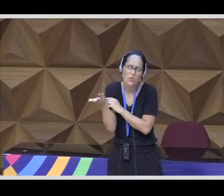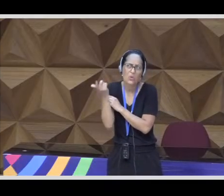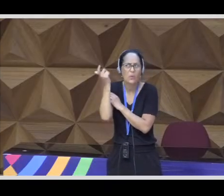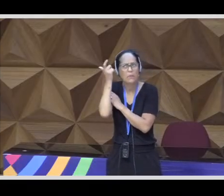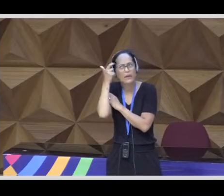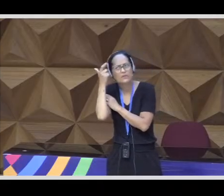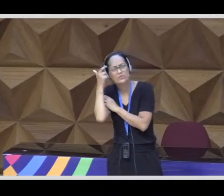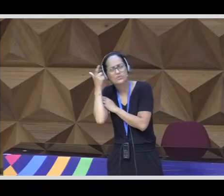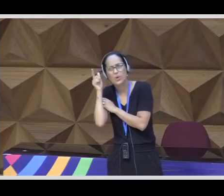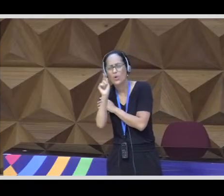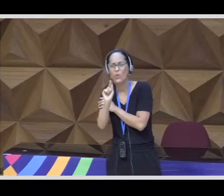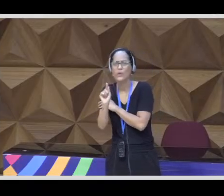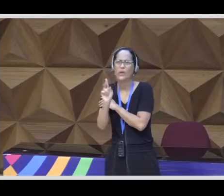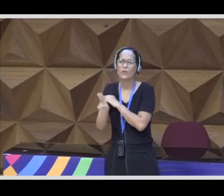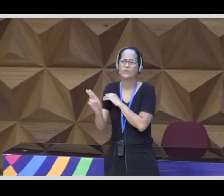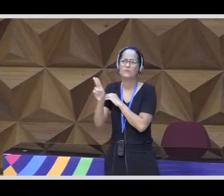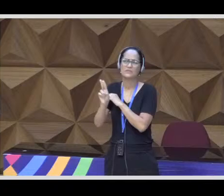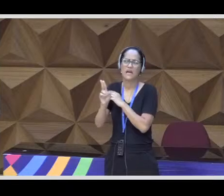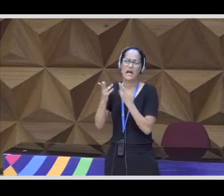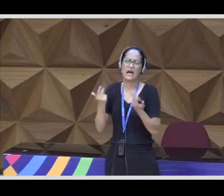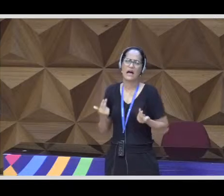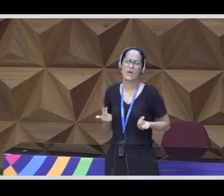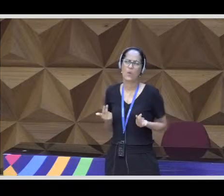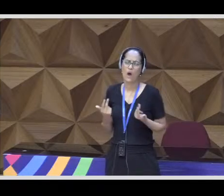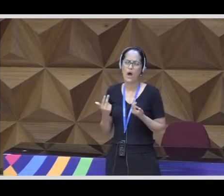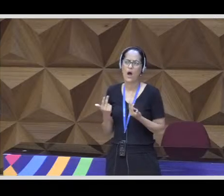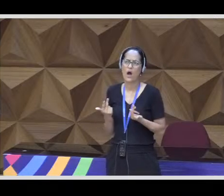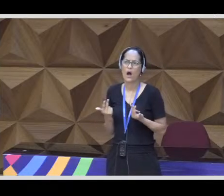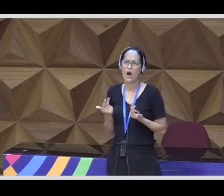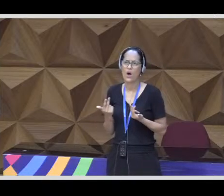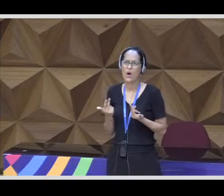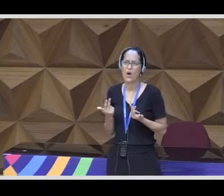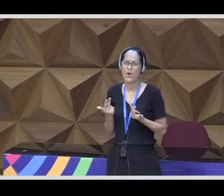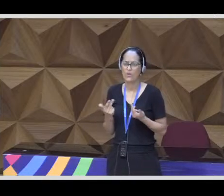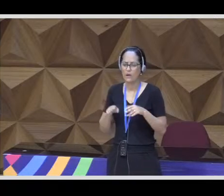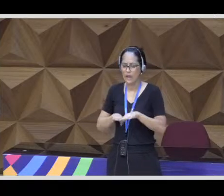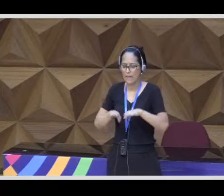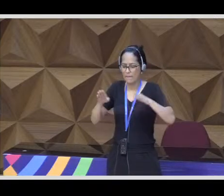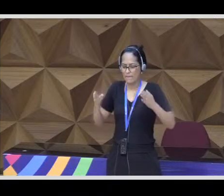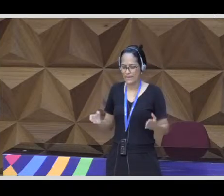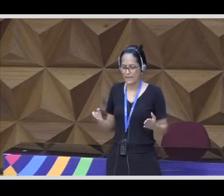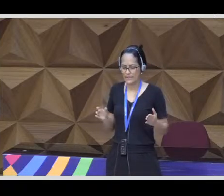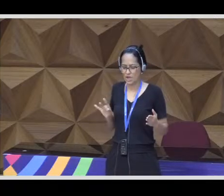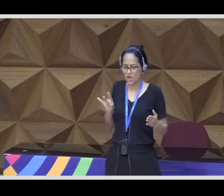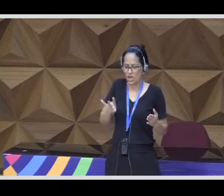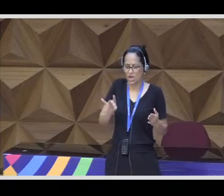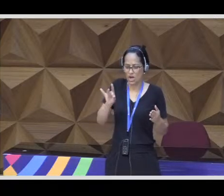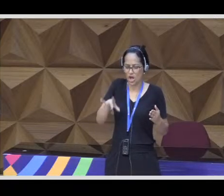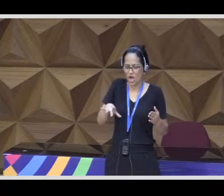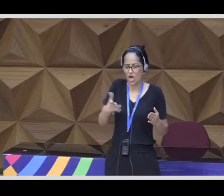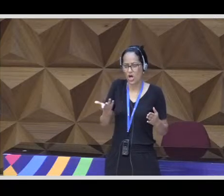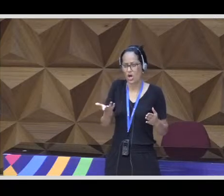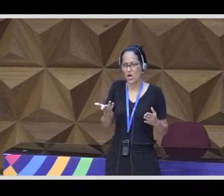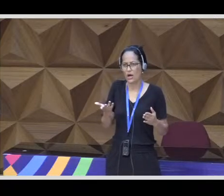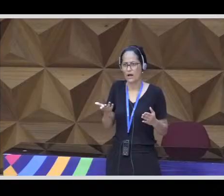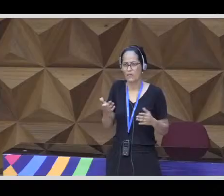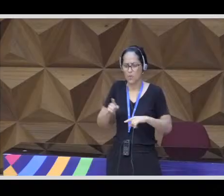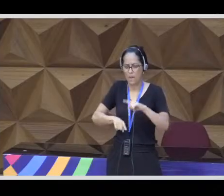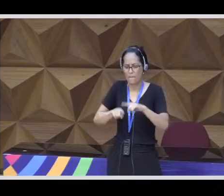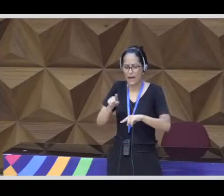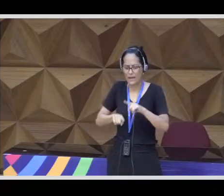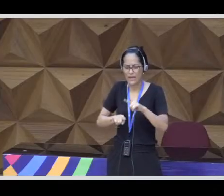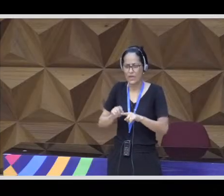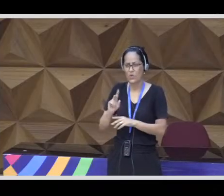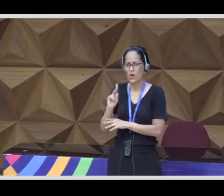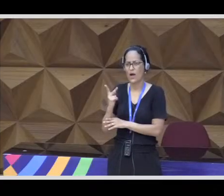haptic vest or put something on the chair so that it will give you more rich interaction, like from different